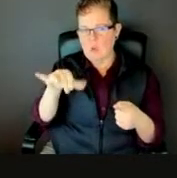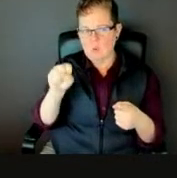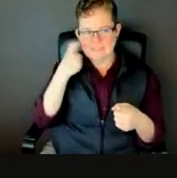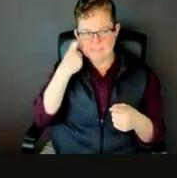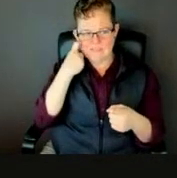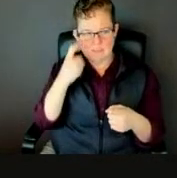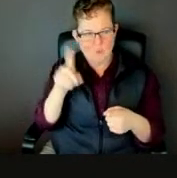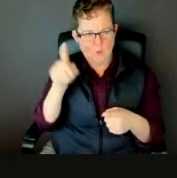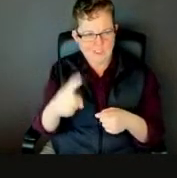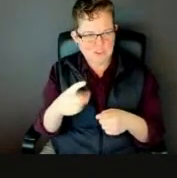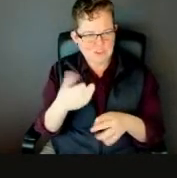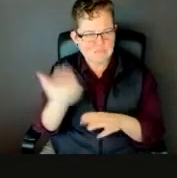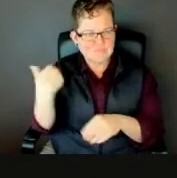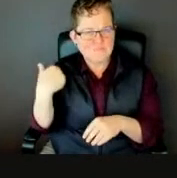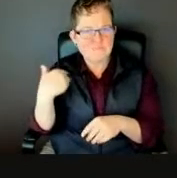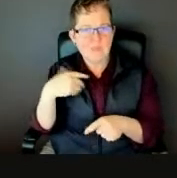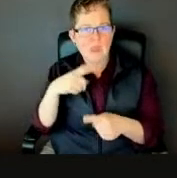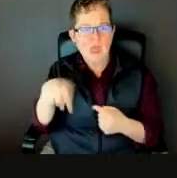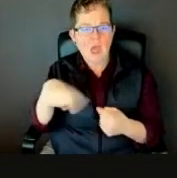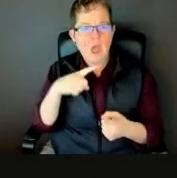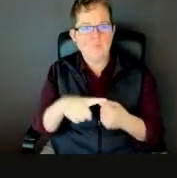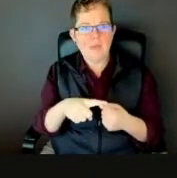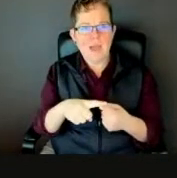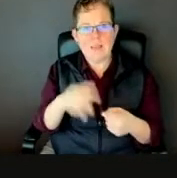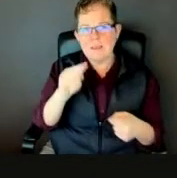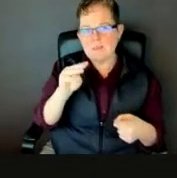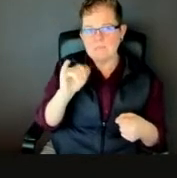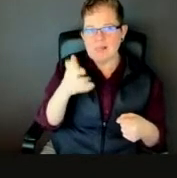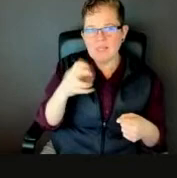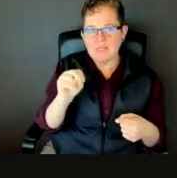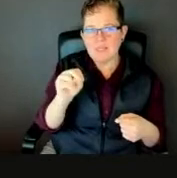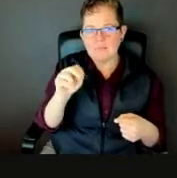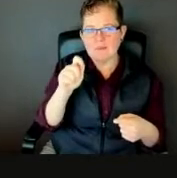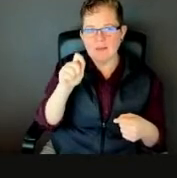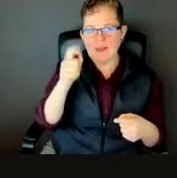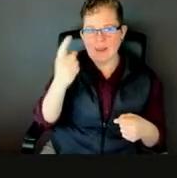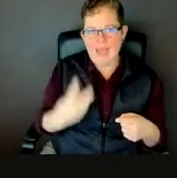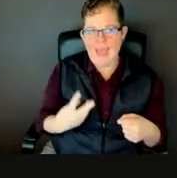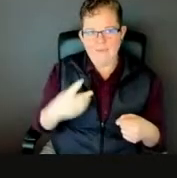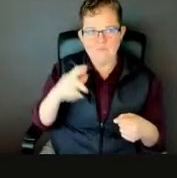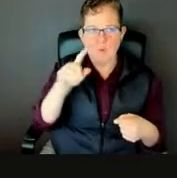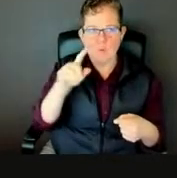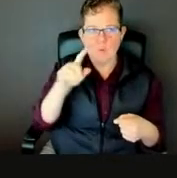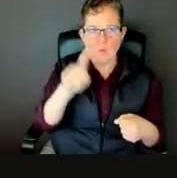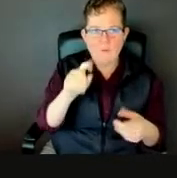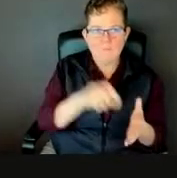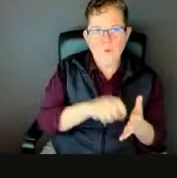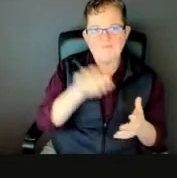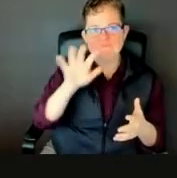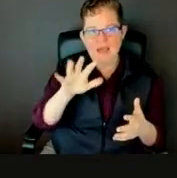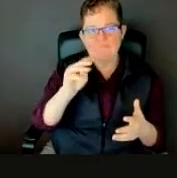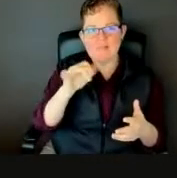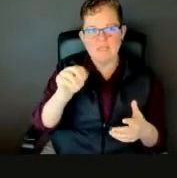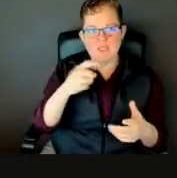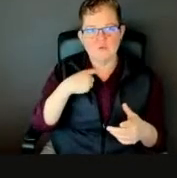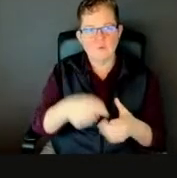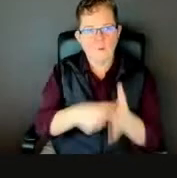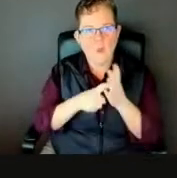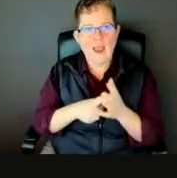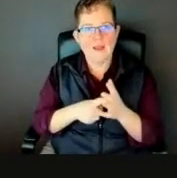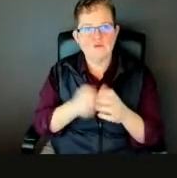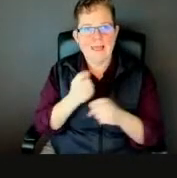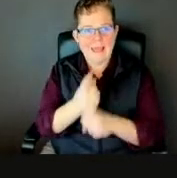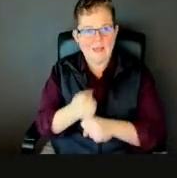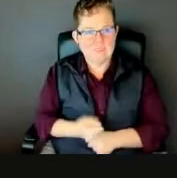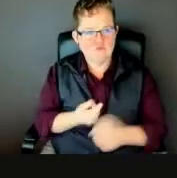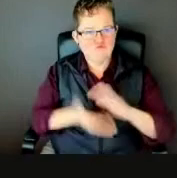earlier about the $1.5 million that it takes to run one of these camps. And my